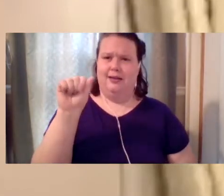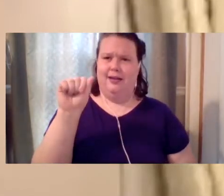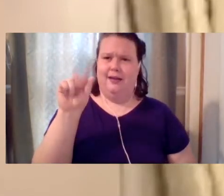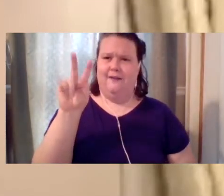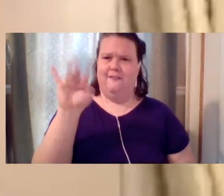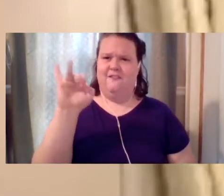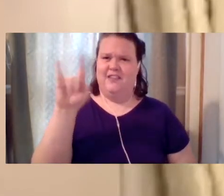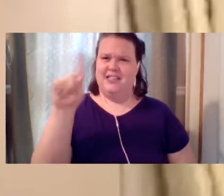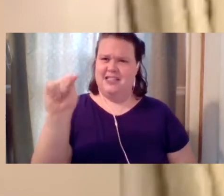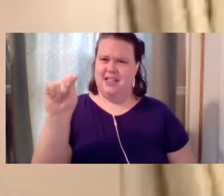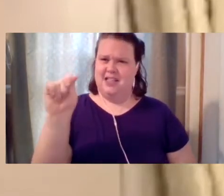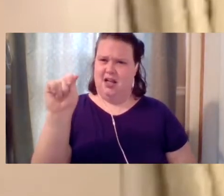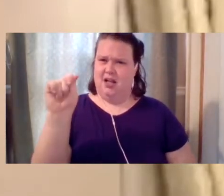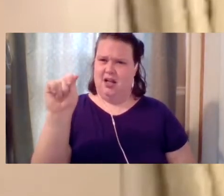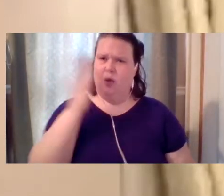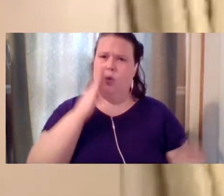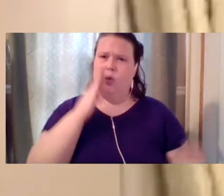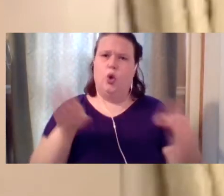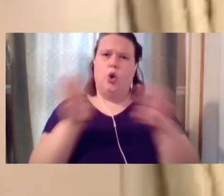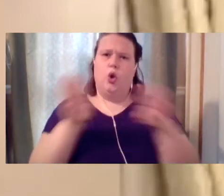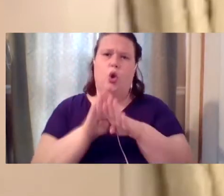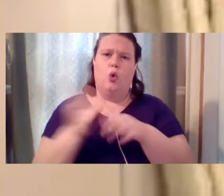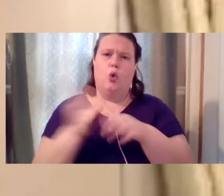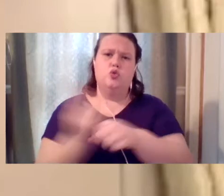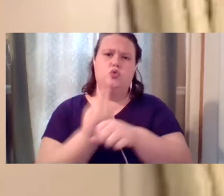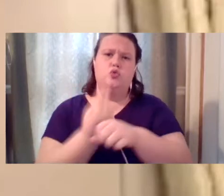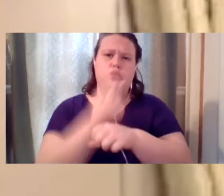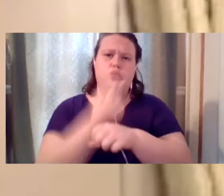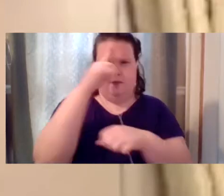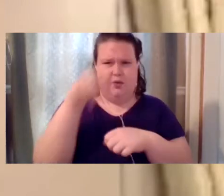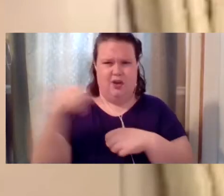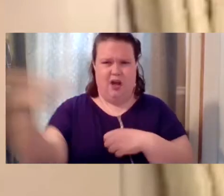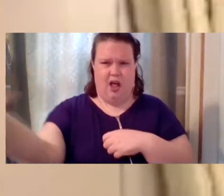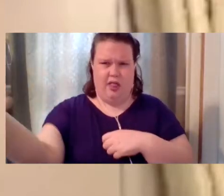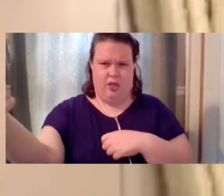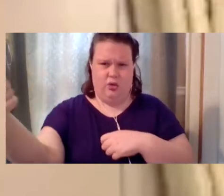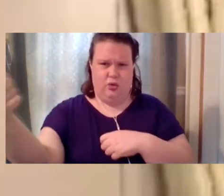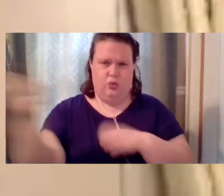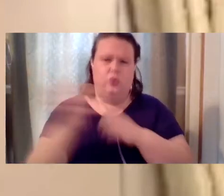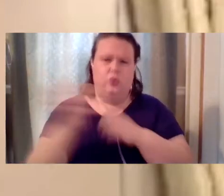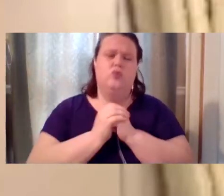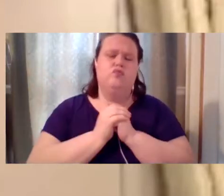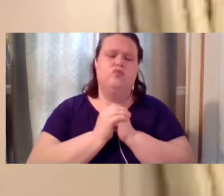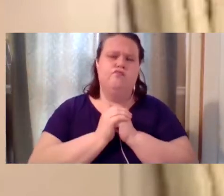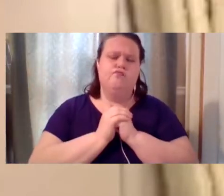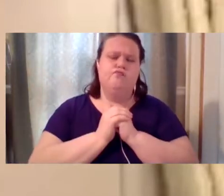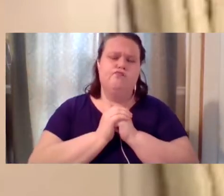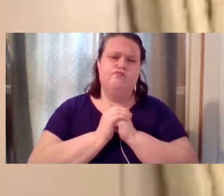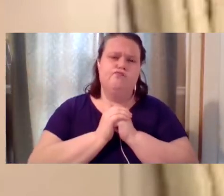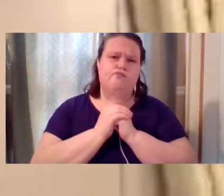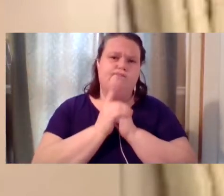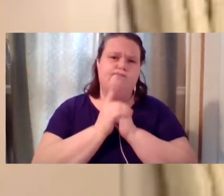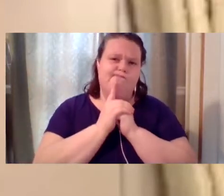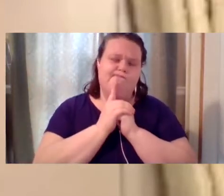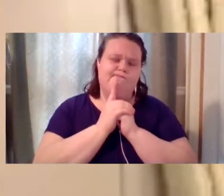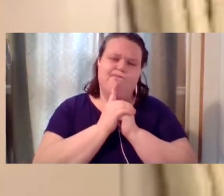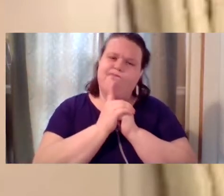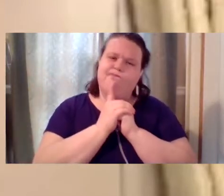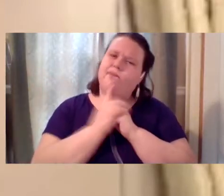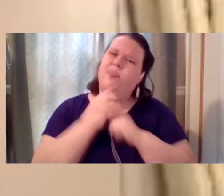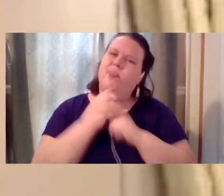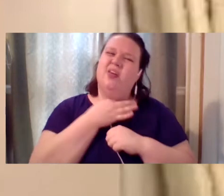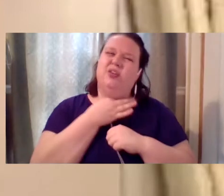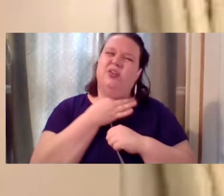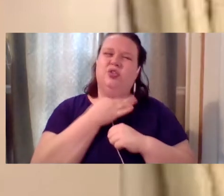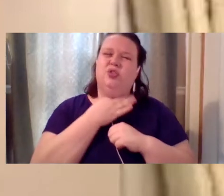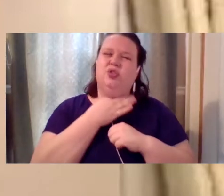the arrangement of having the two new schools and repurposing Alta Vista. And I was curious to what that